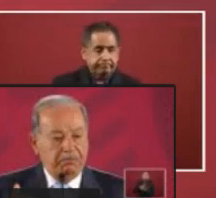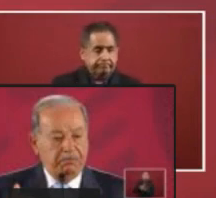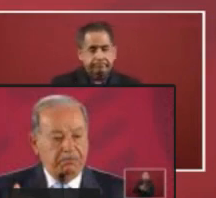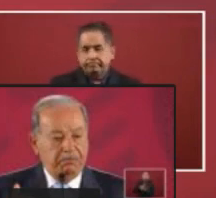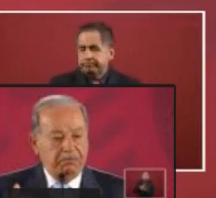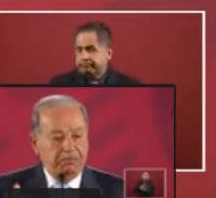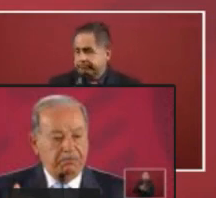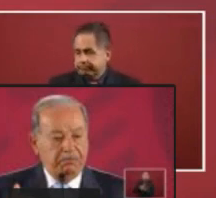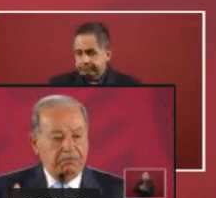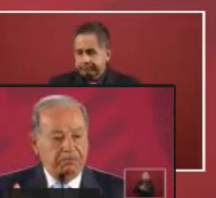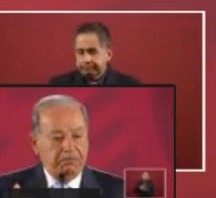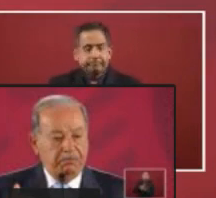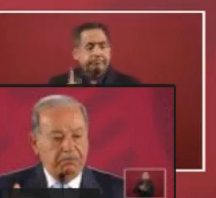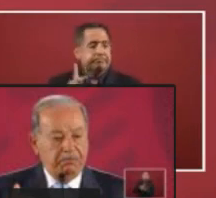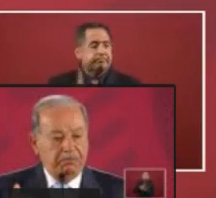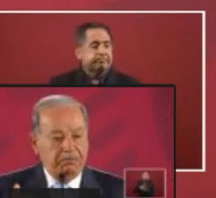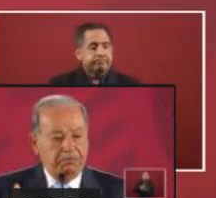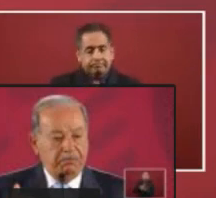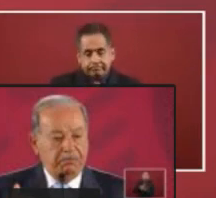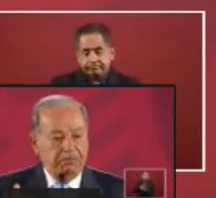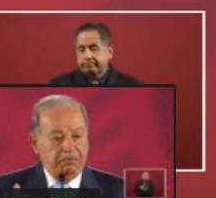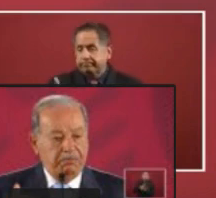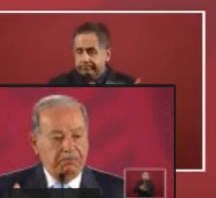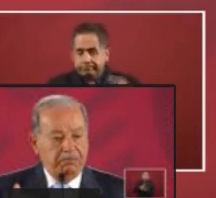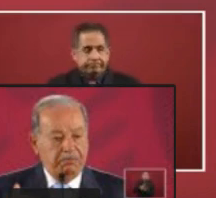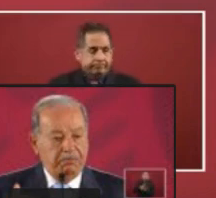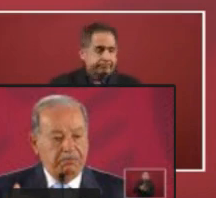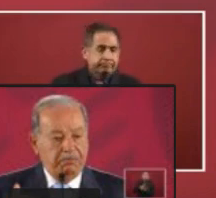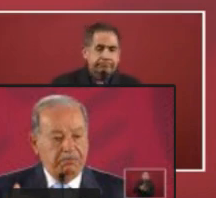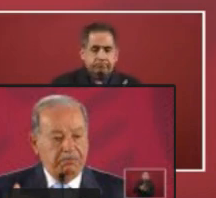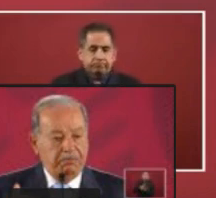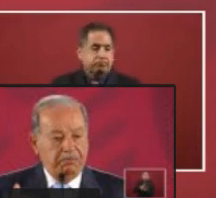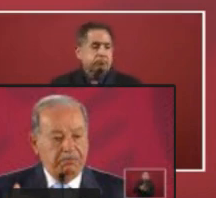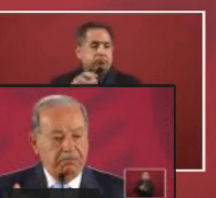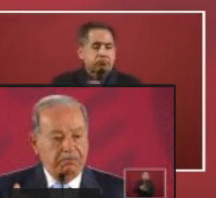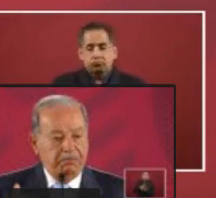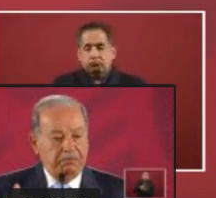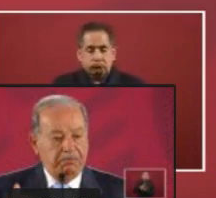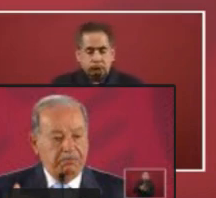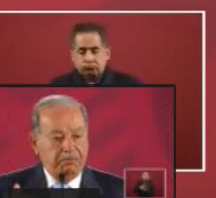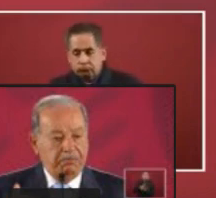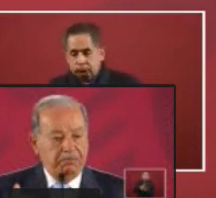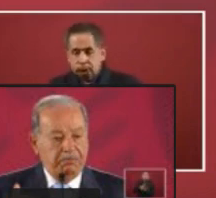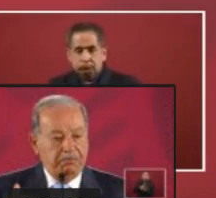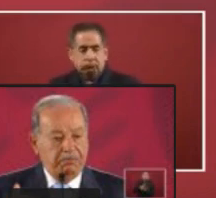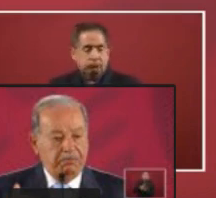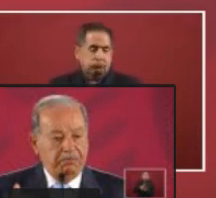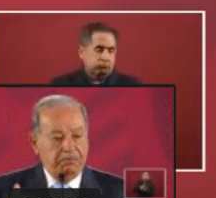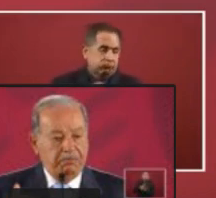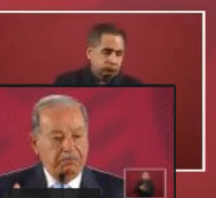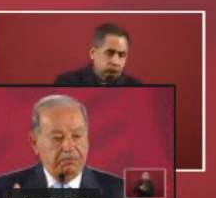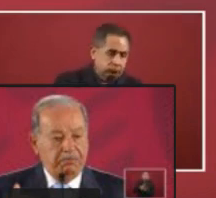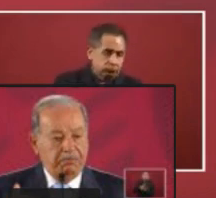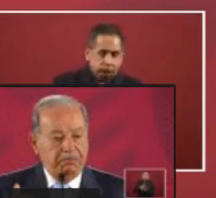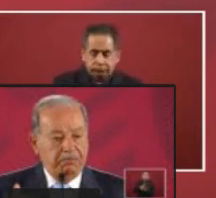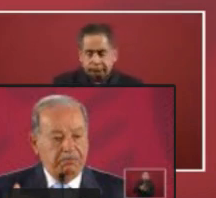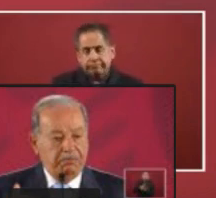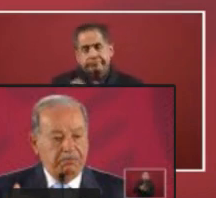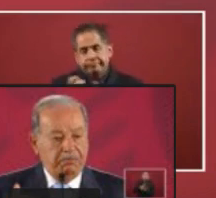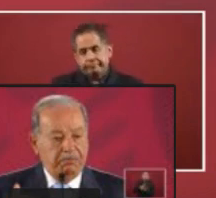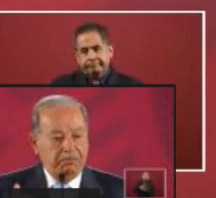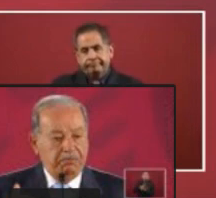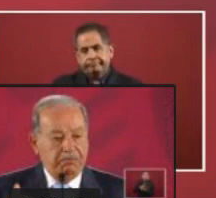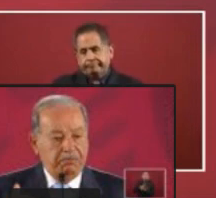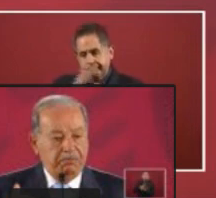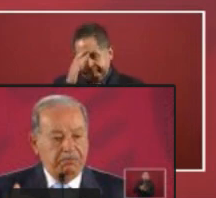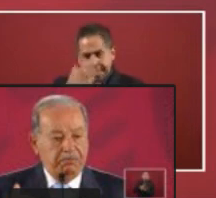a different revision, which had not just with the kilometers, but the volume, the investment